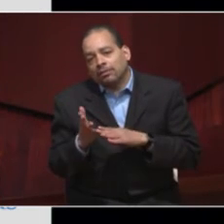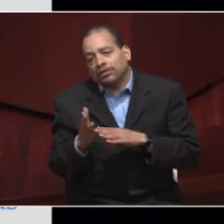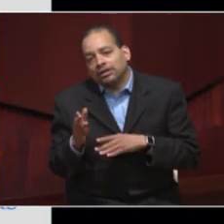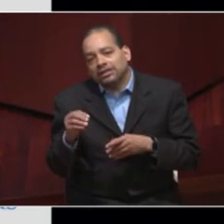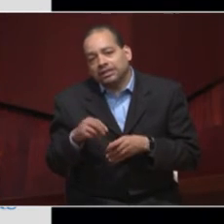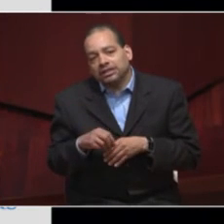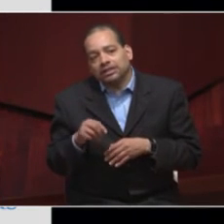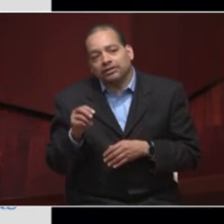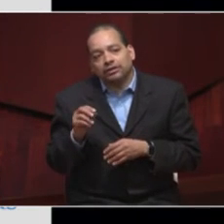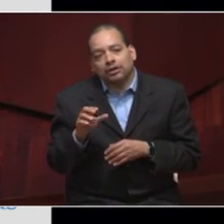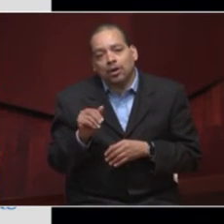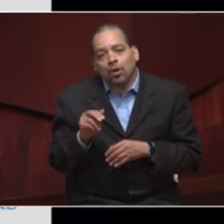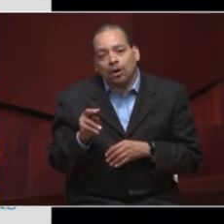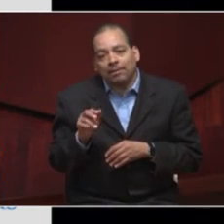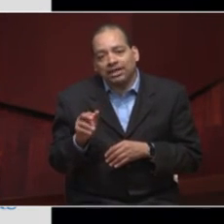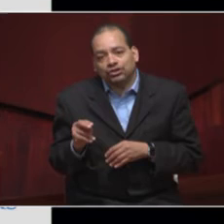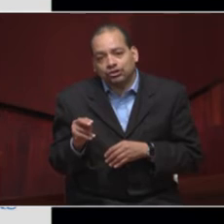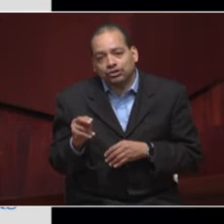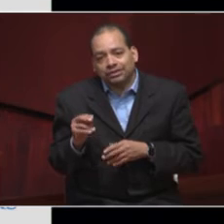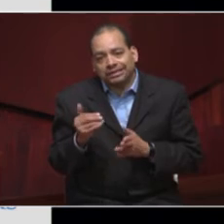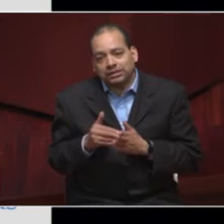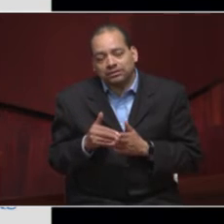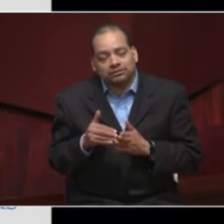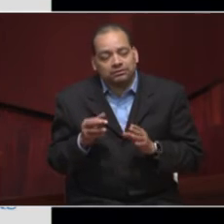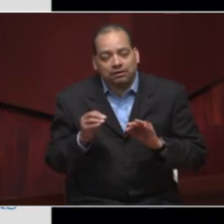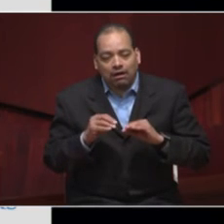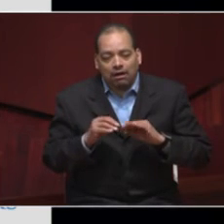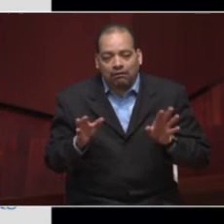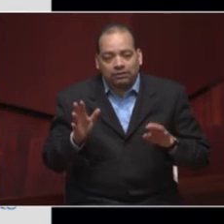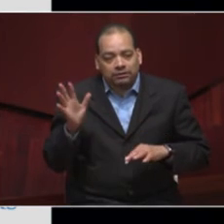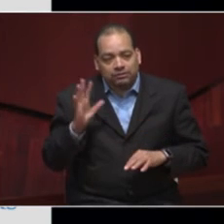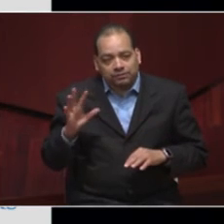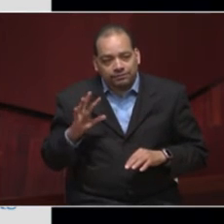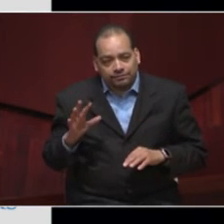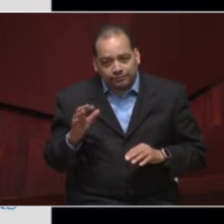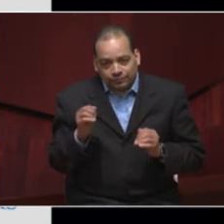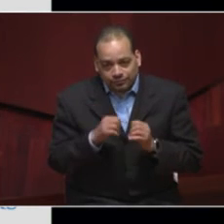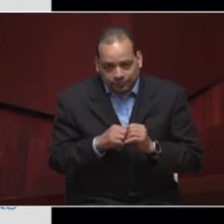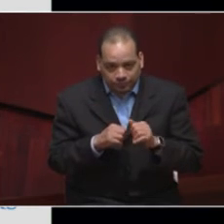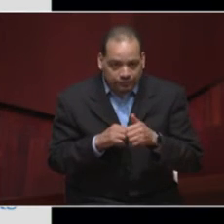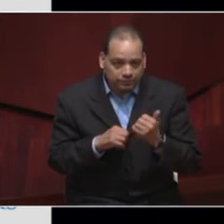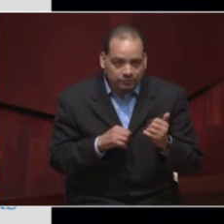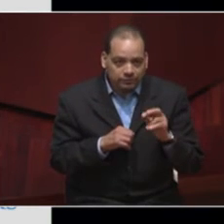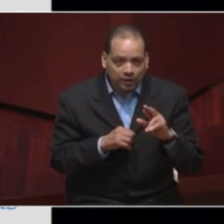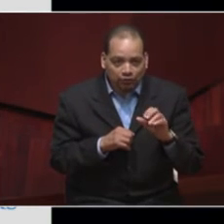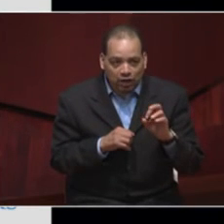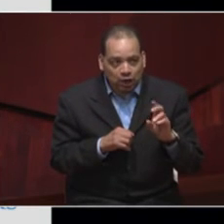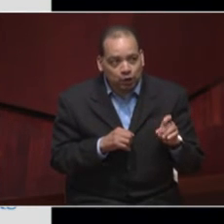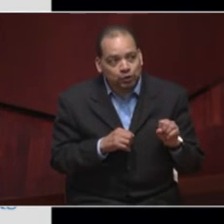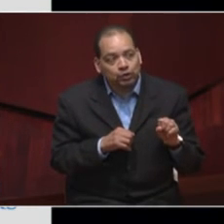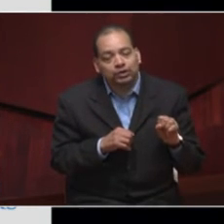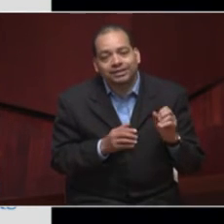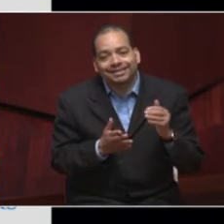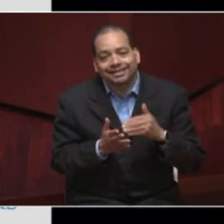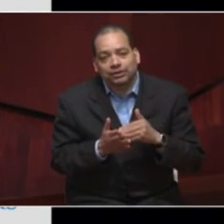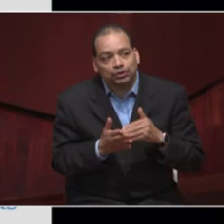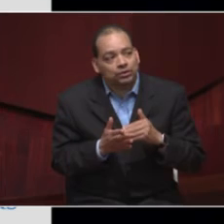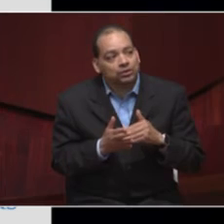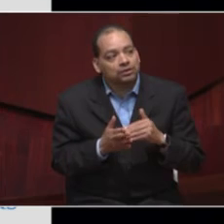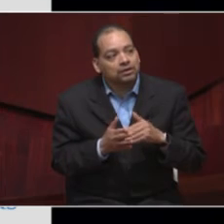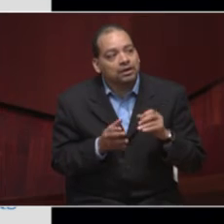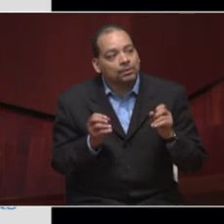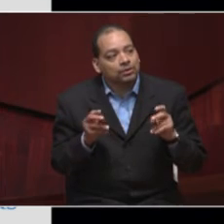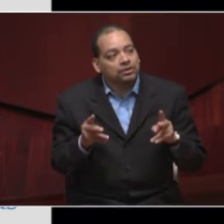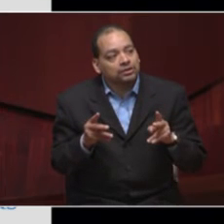Center. And it was becoming clearly apparent, especially with other record center operation programs out in